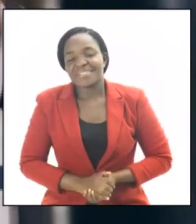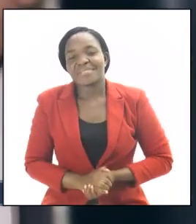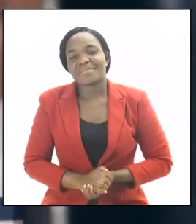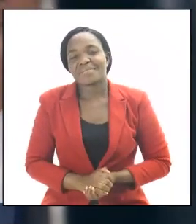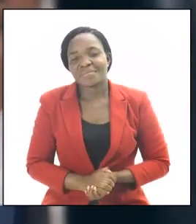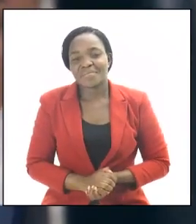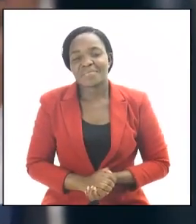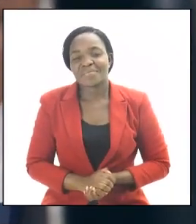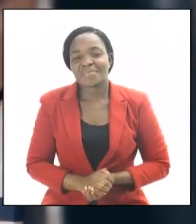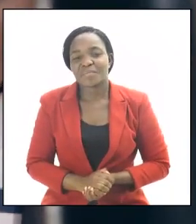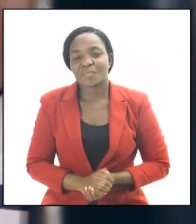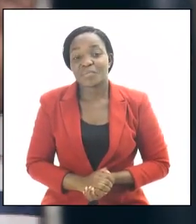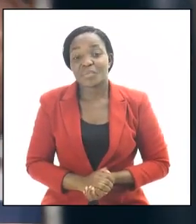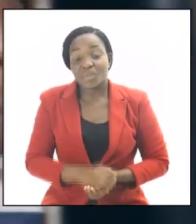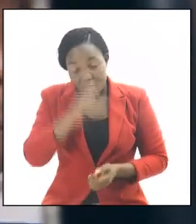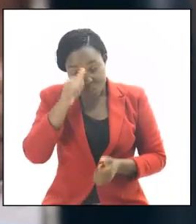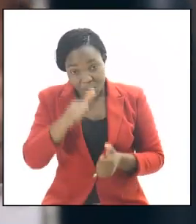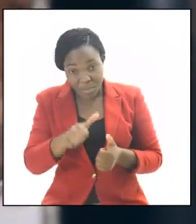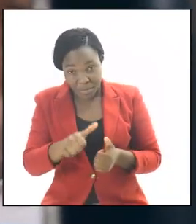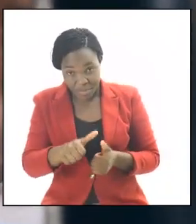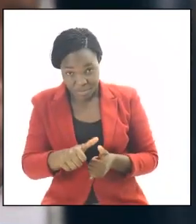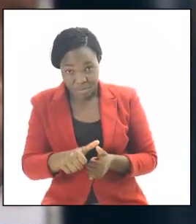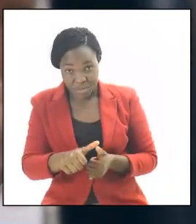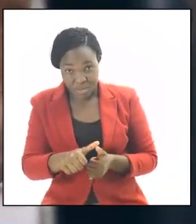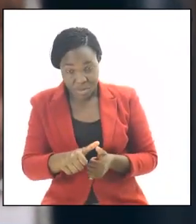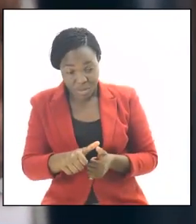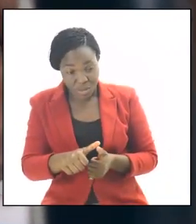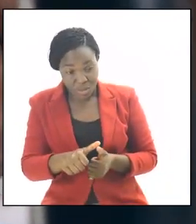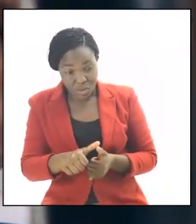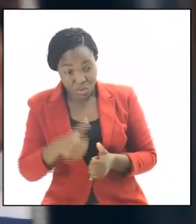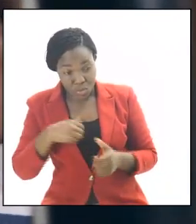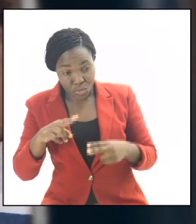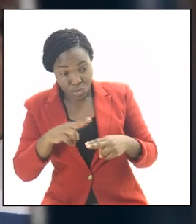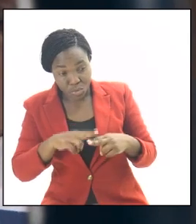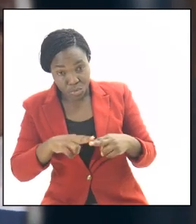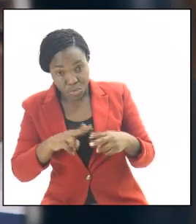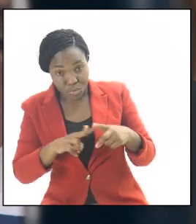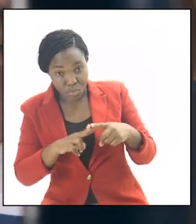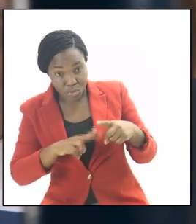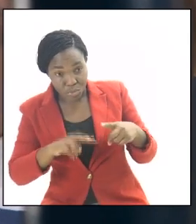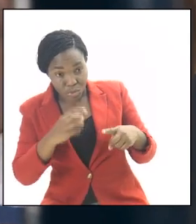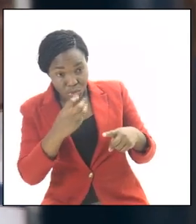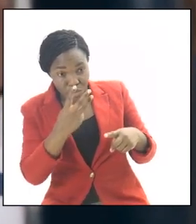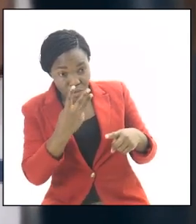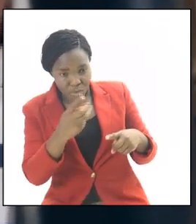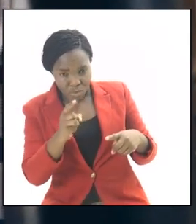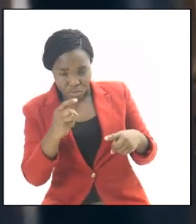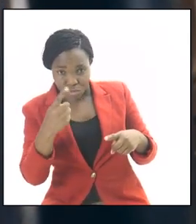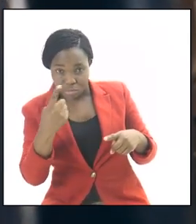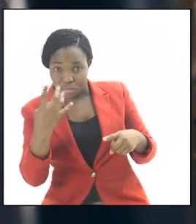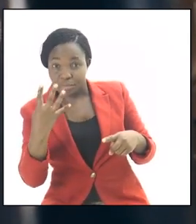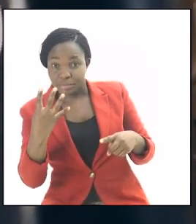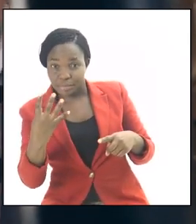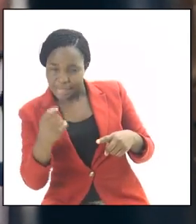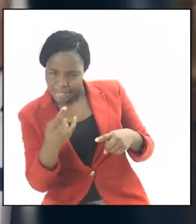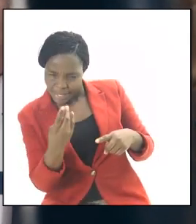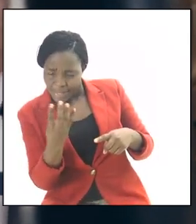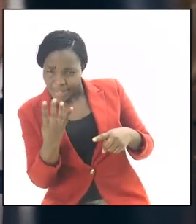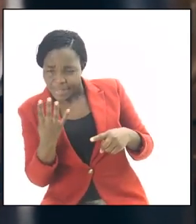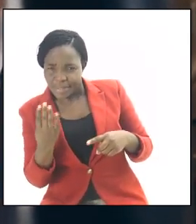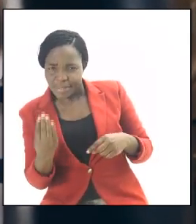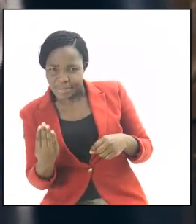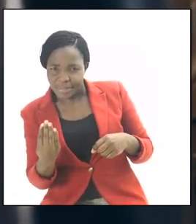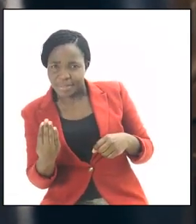We can test it, remember, with the real value of pi, 3.14, we can calculate what